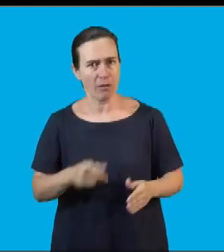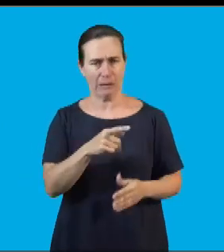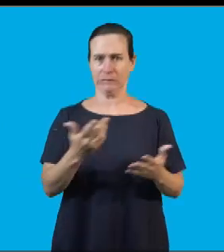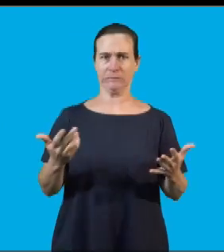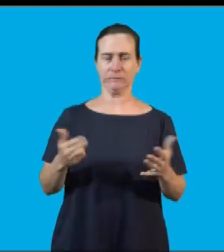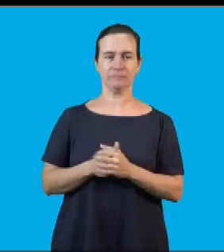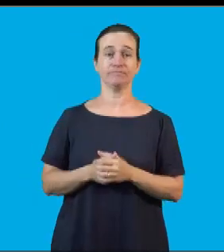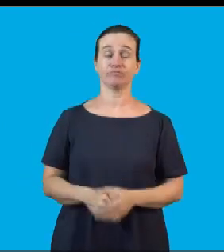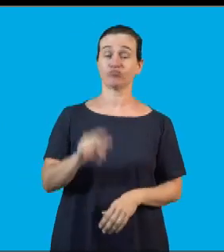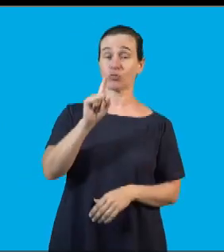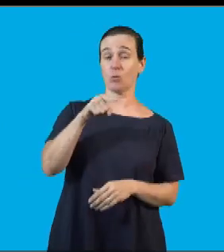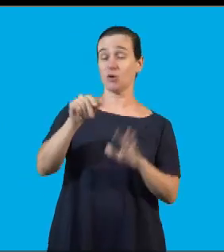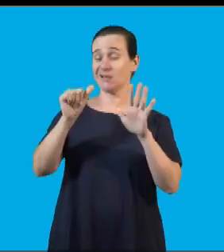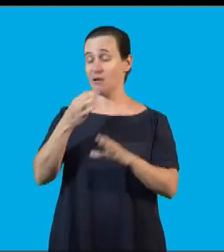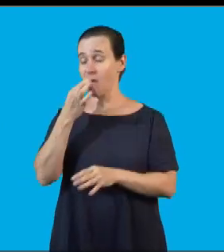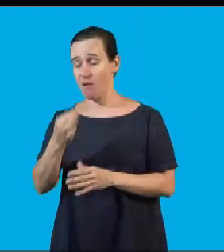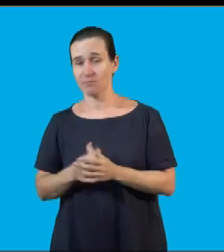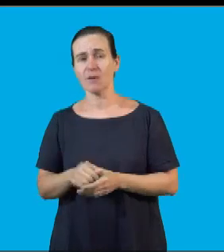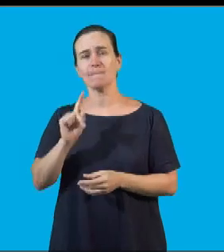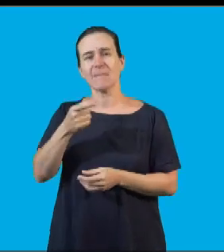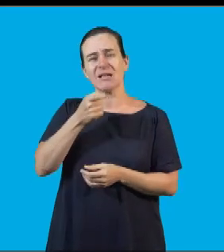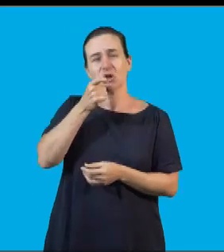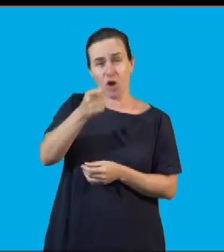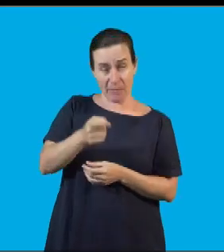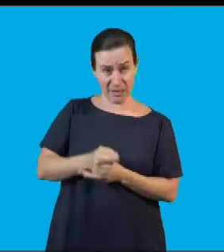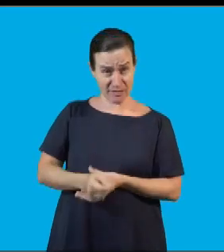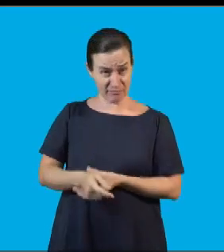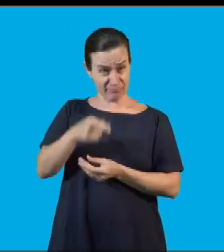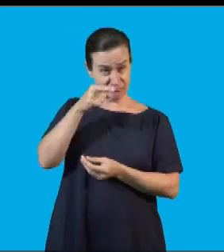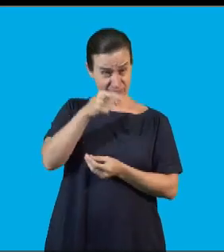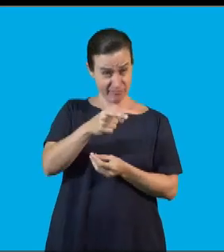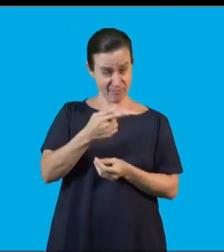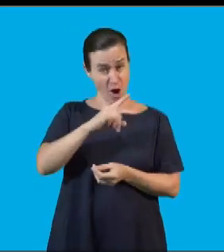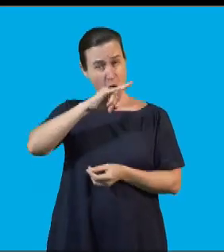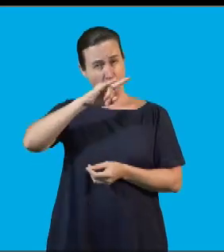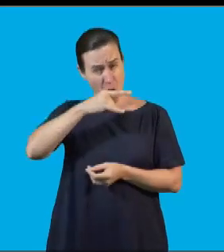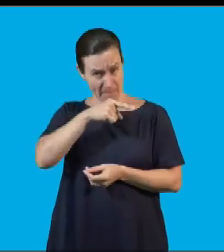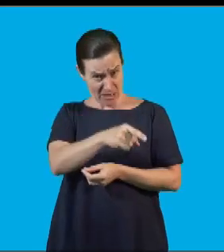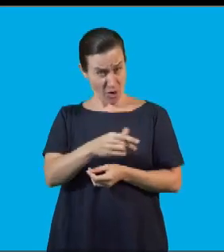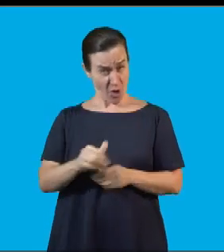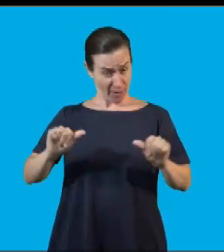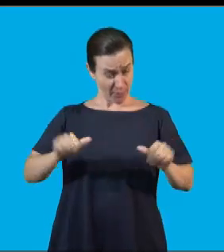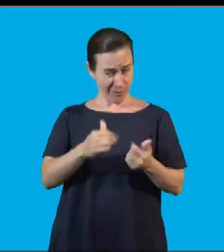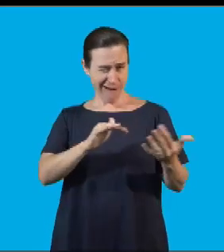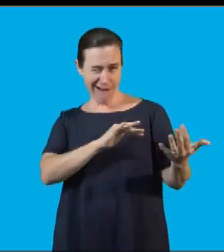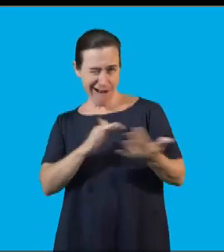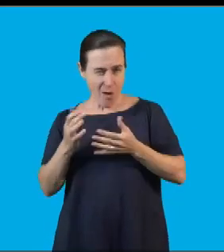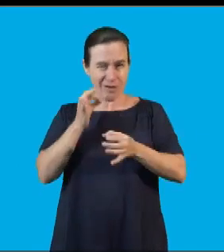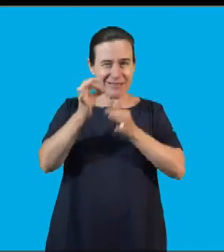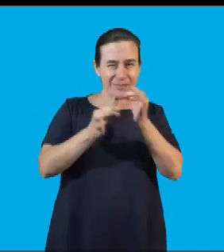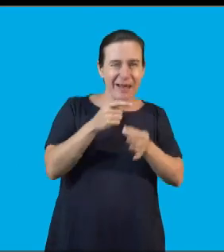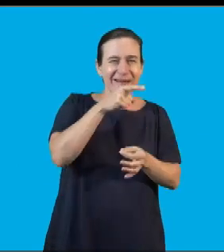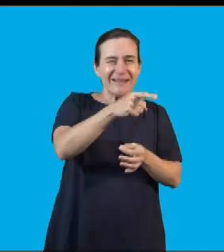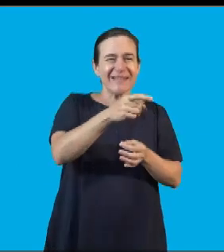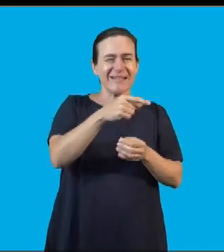happening. The question 1.6 asks you to comment on the effectiveness of the portrayal of the robot doctor